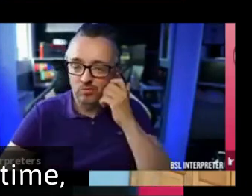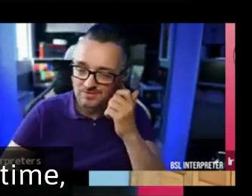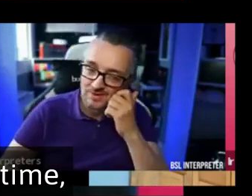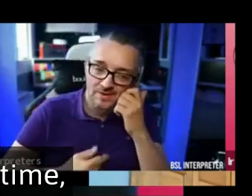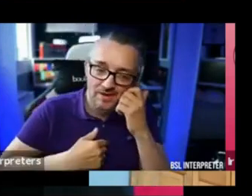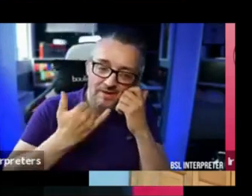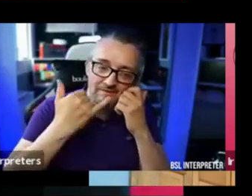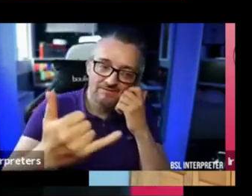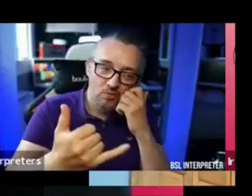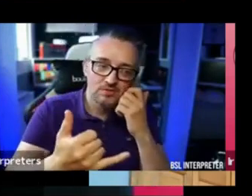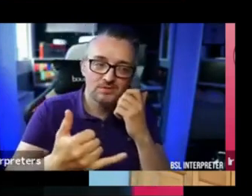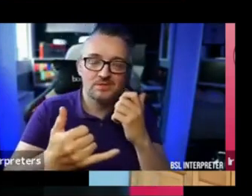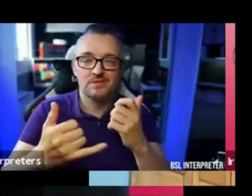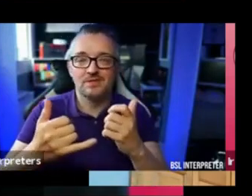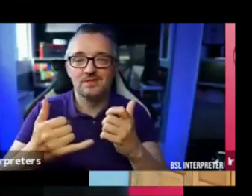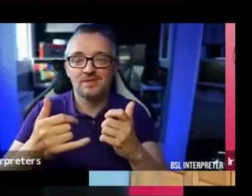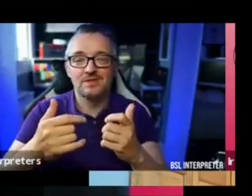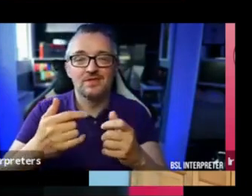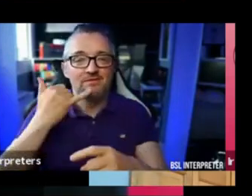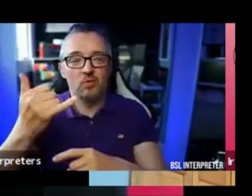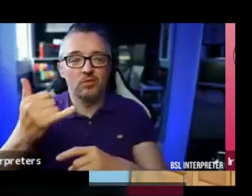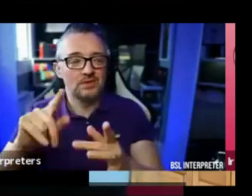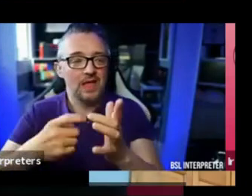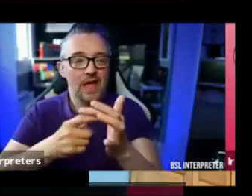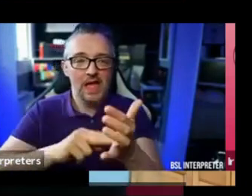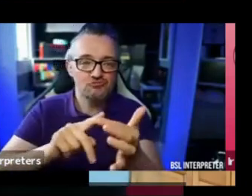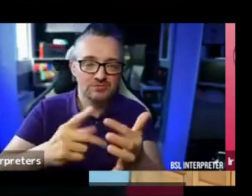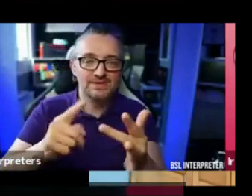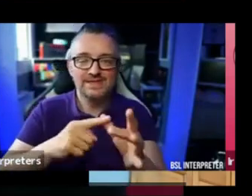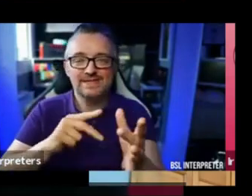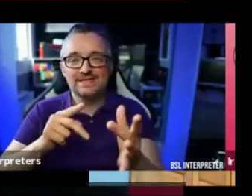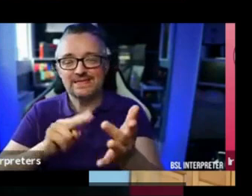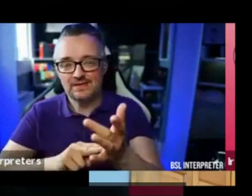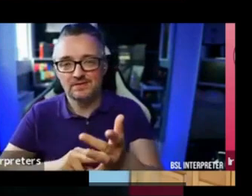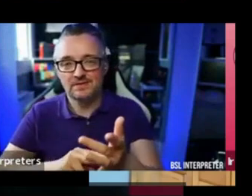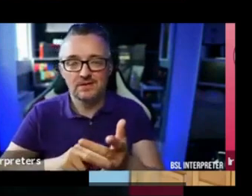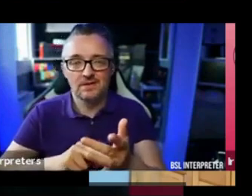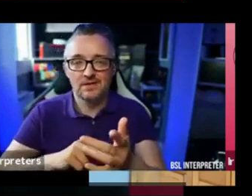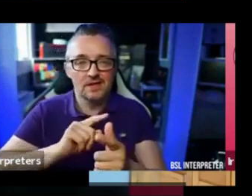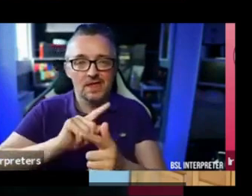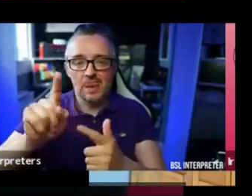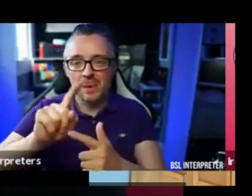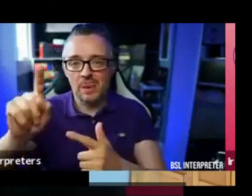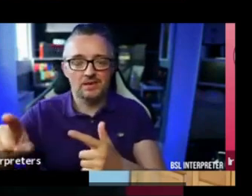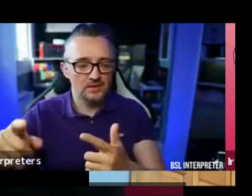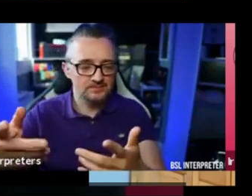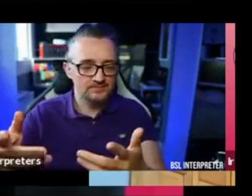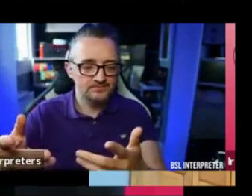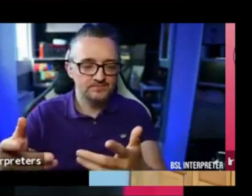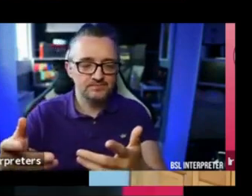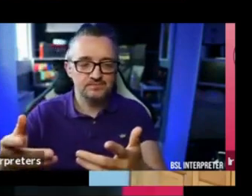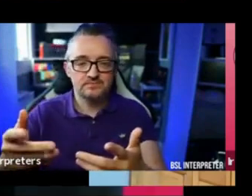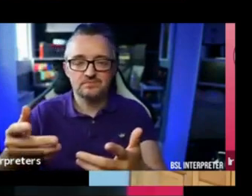phone. When I called you about the walk, and then a phone call to Irene and Ian many years